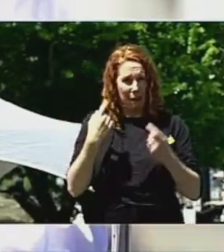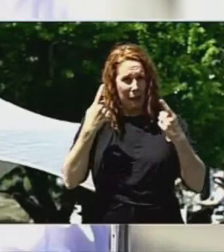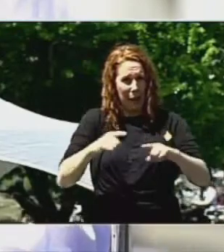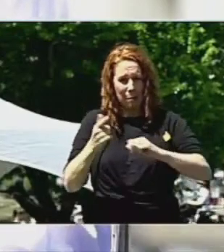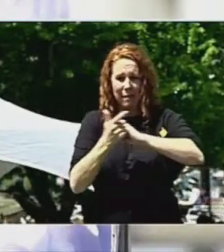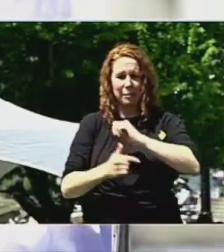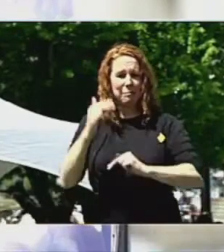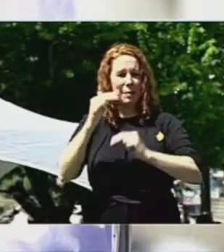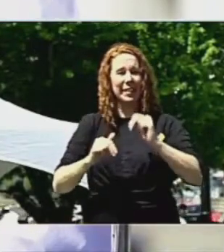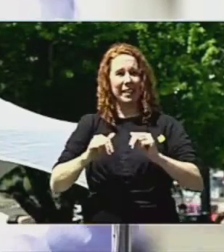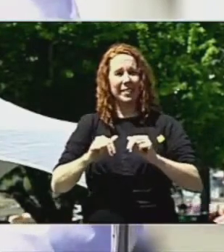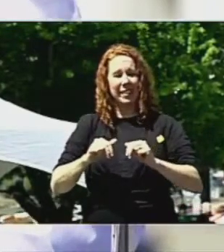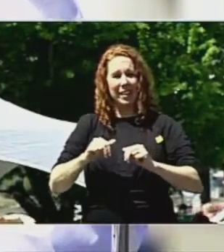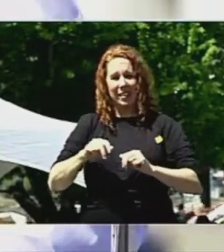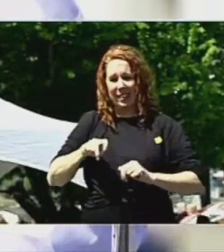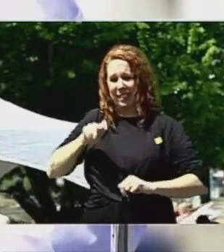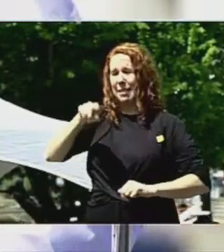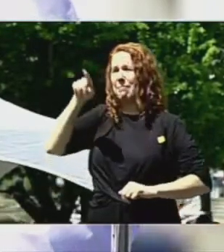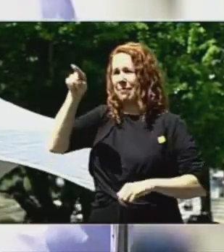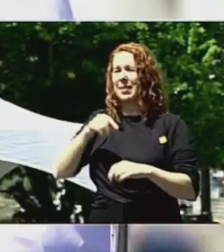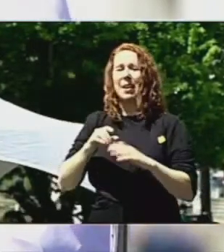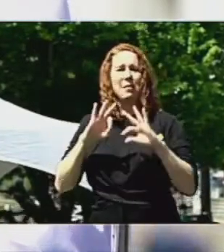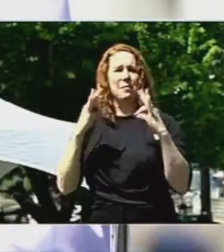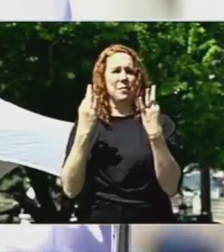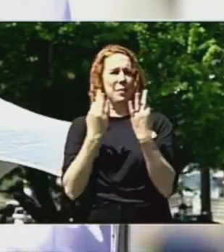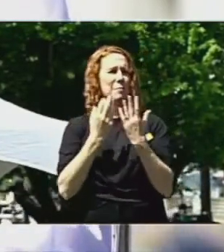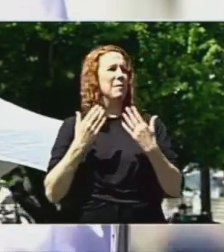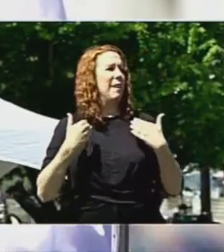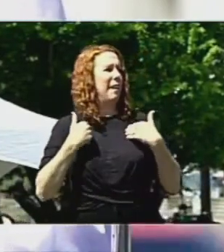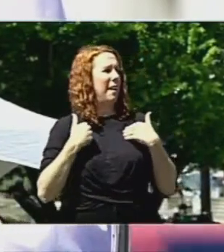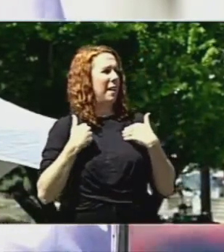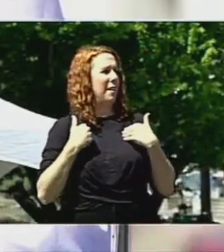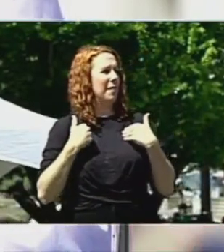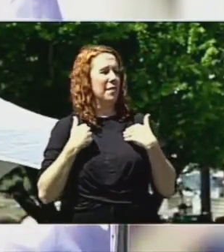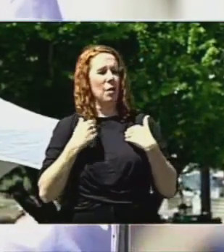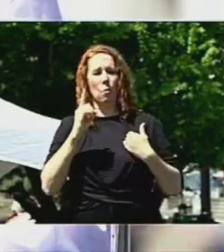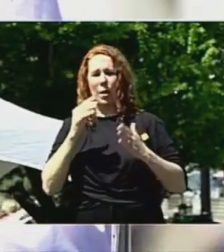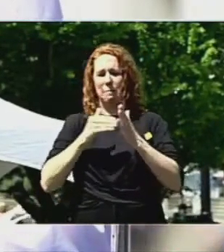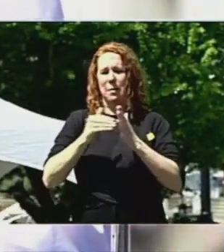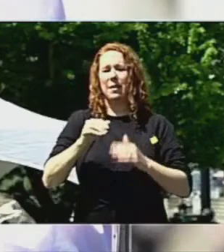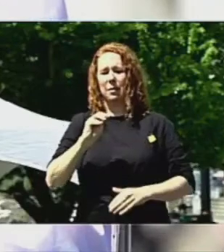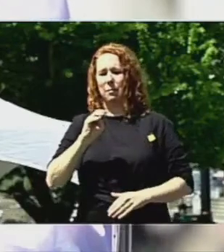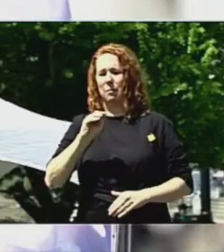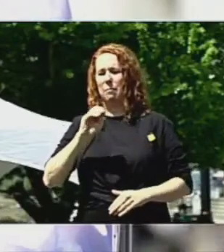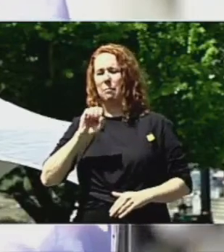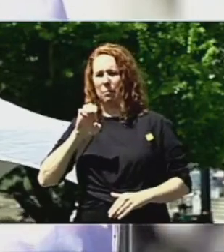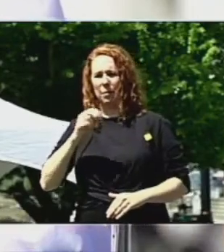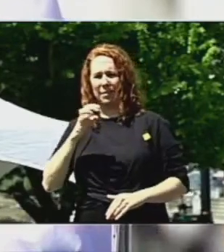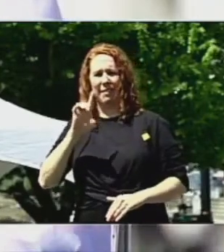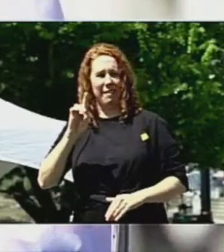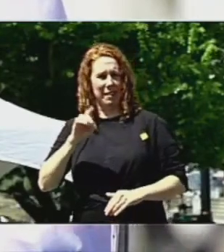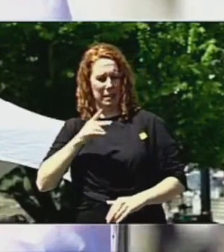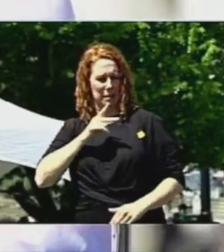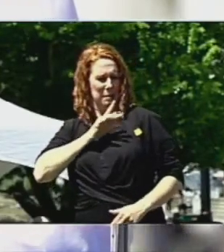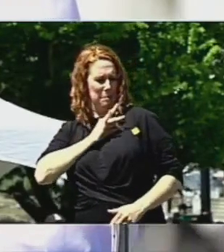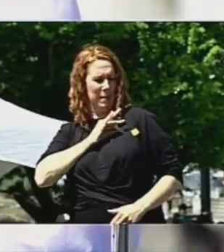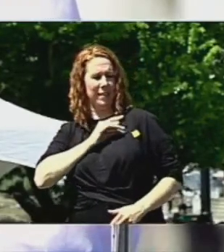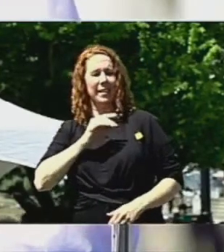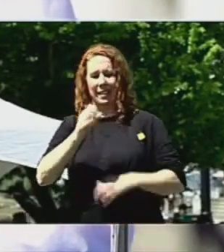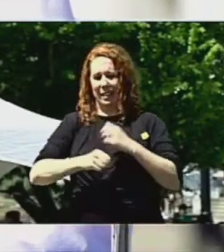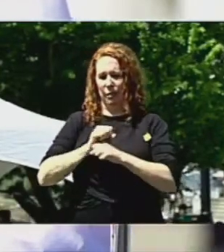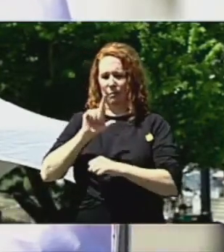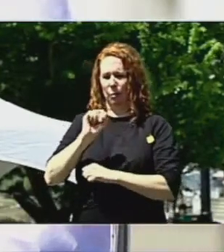legislature here, the Lacerte family gave out their millionth moose hide pin, 2018 I think it was,